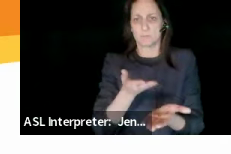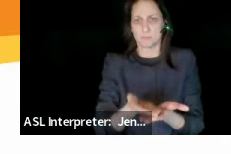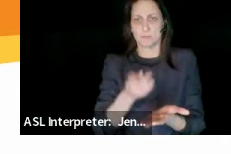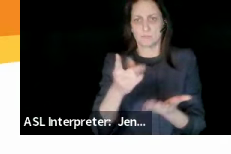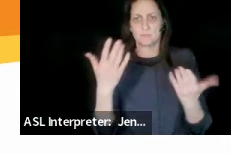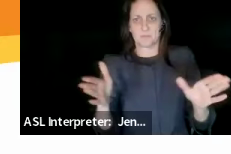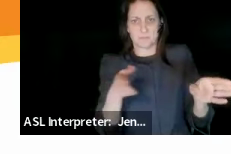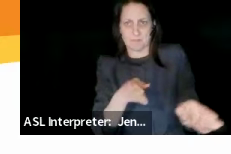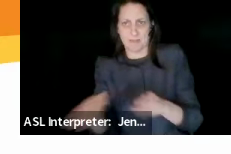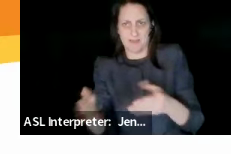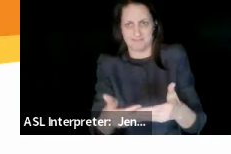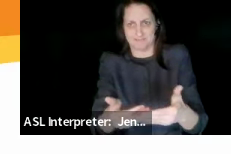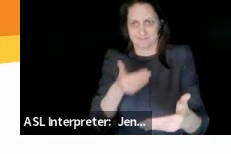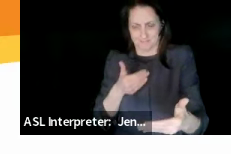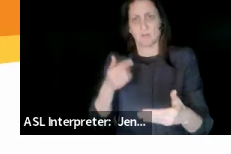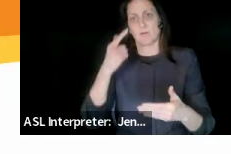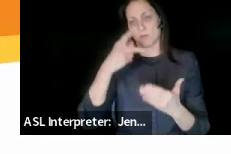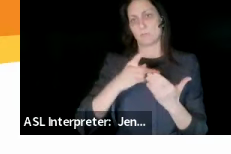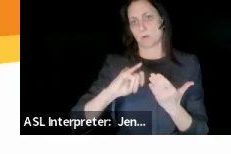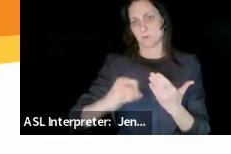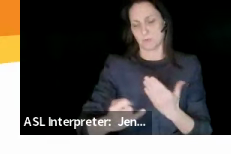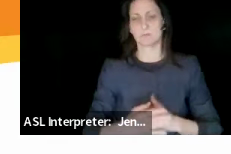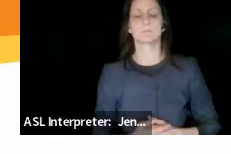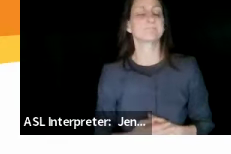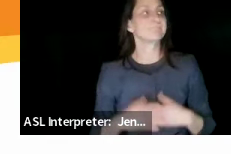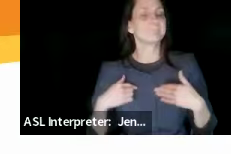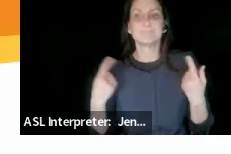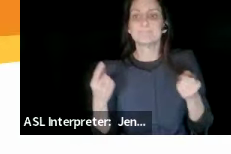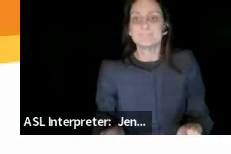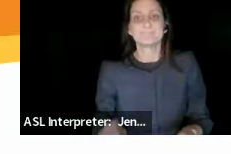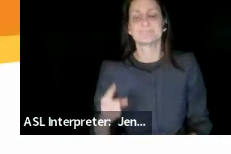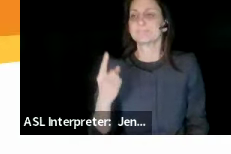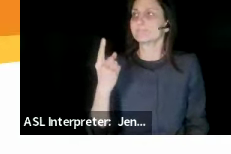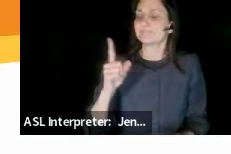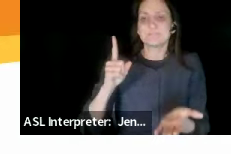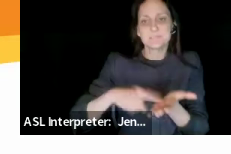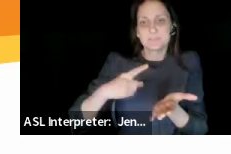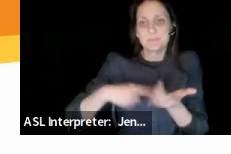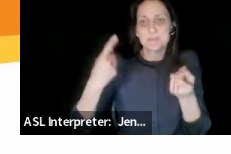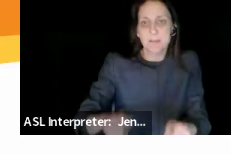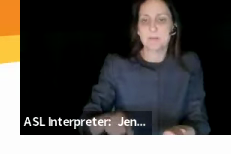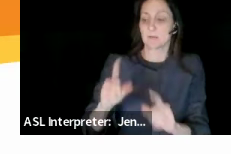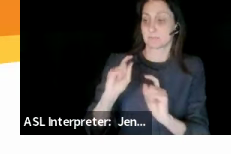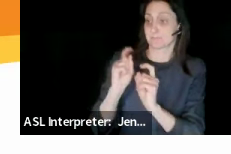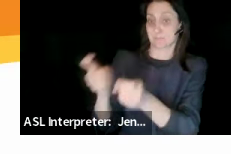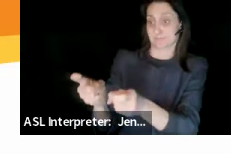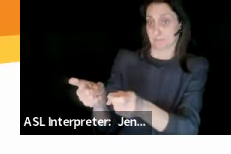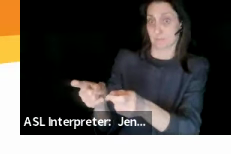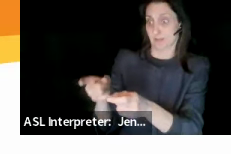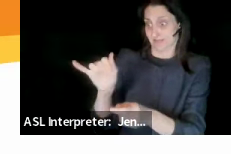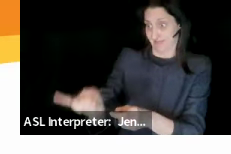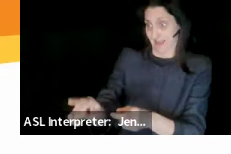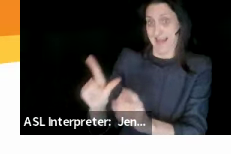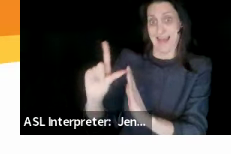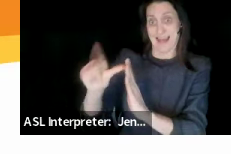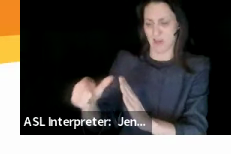noticed sometimes the grantees will come back and ask for extensions or but we have realized that most